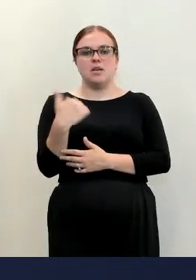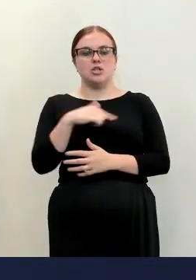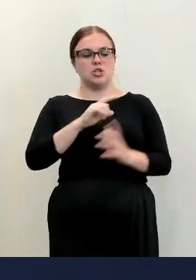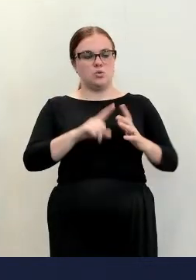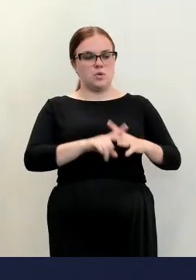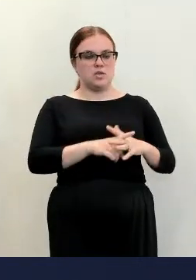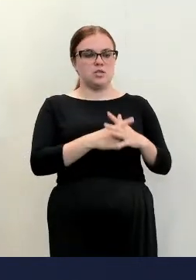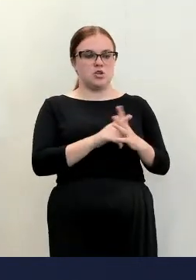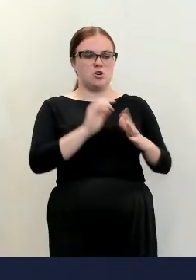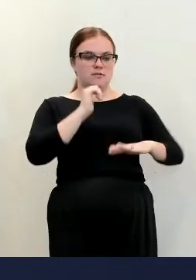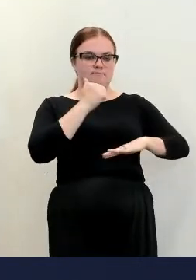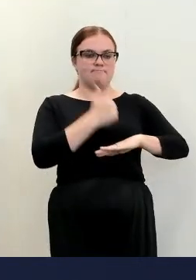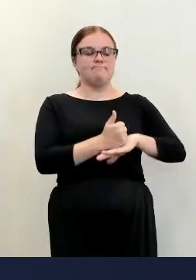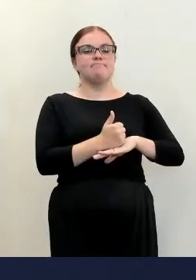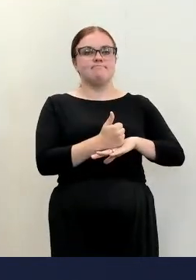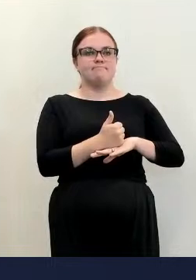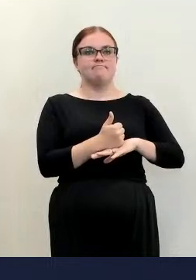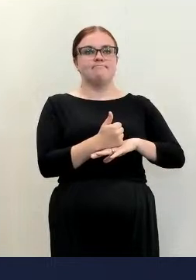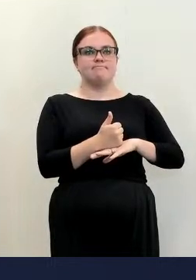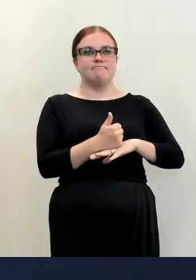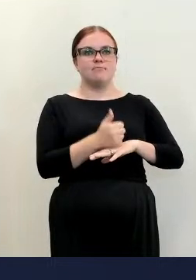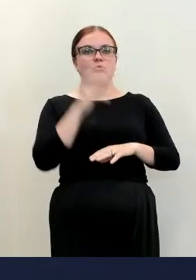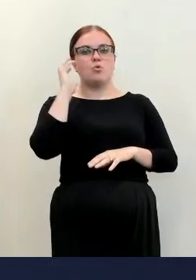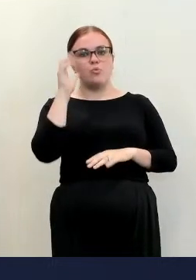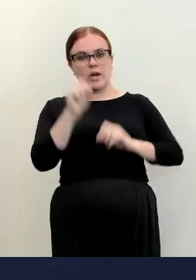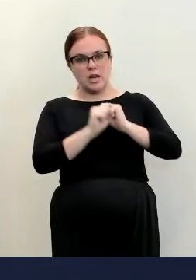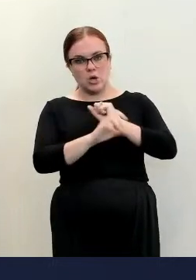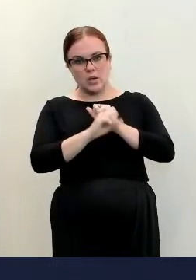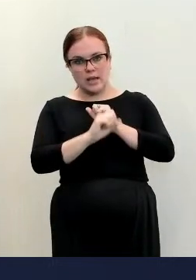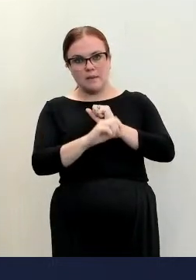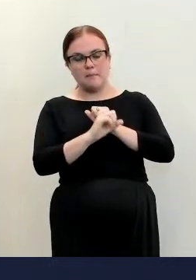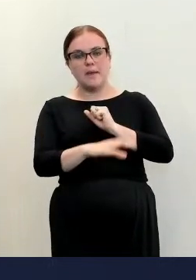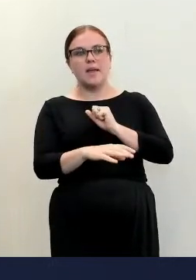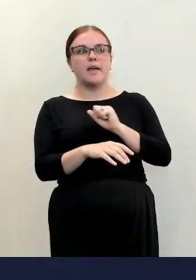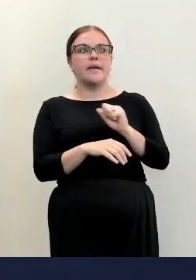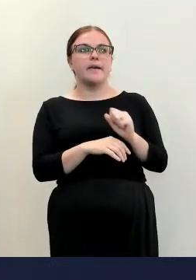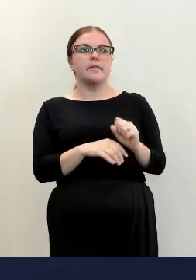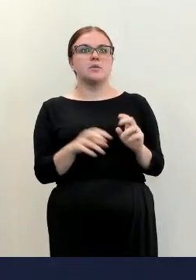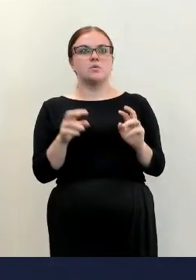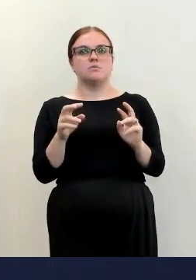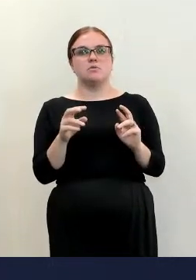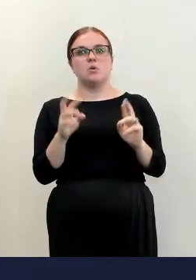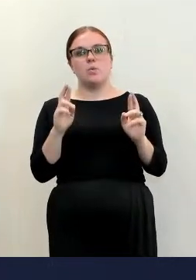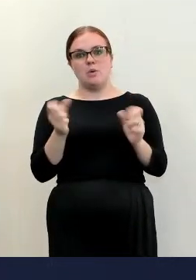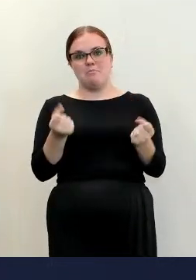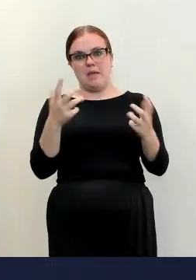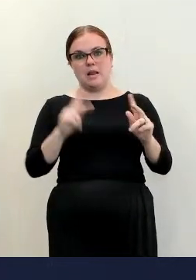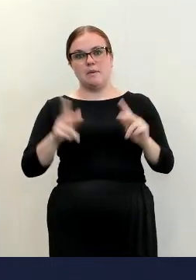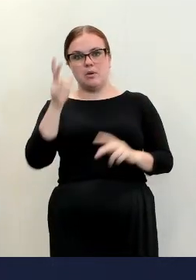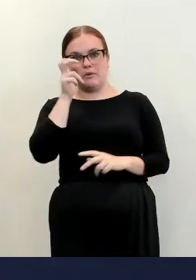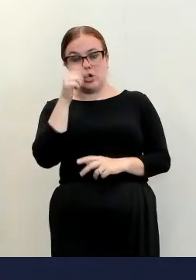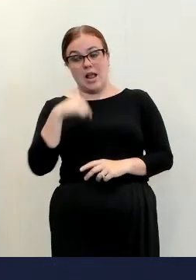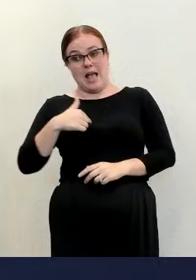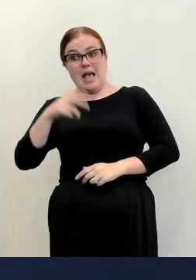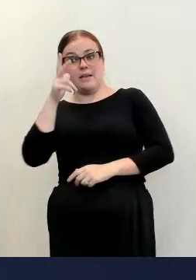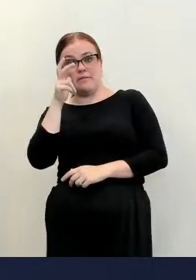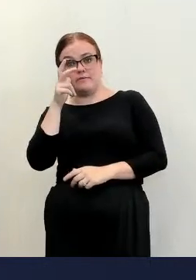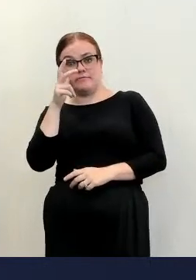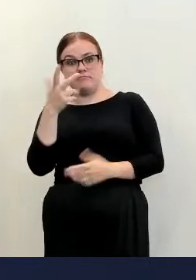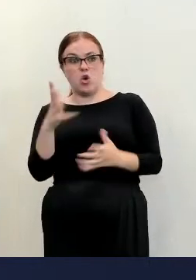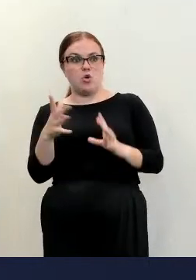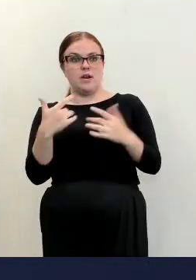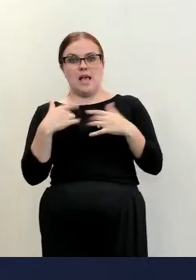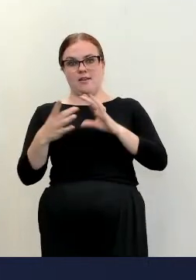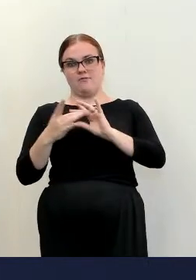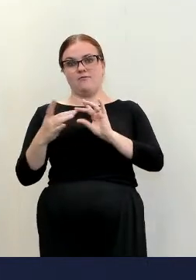together some brief radio campaigns that we hope that many people have heard. I know that I've received feedback that